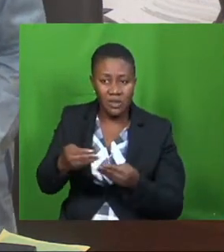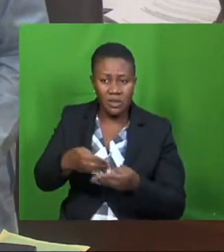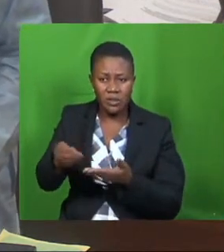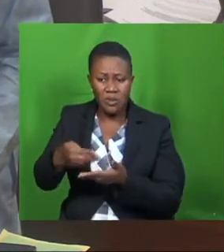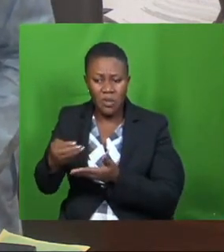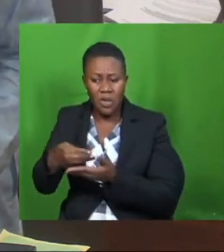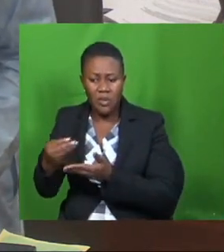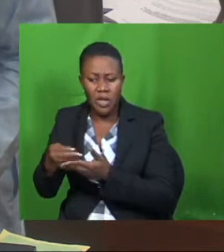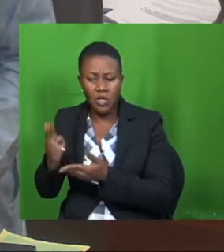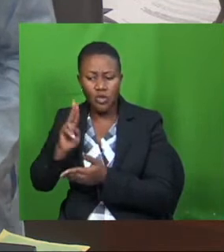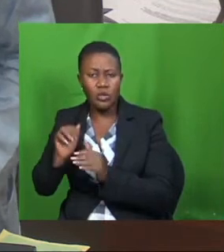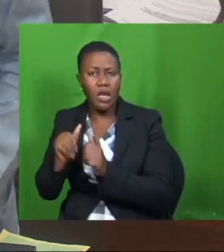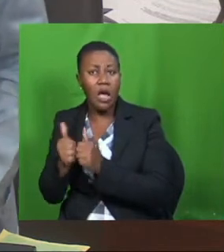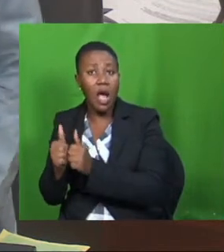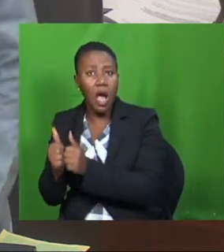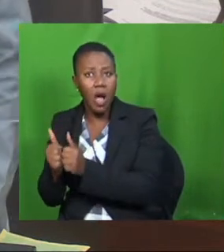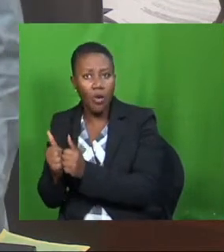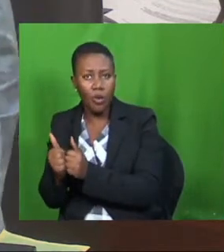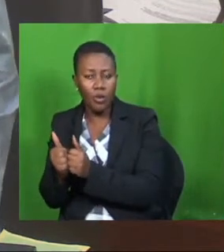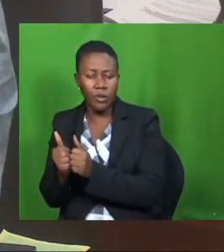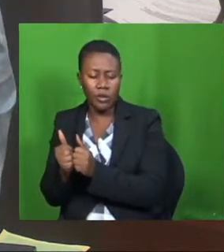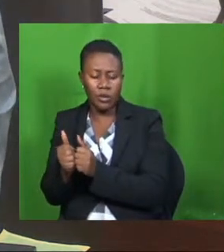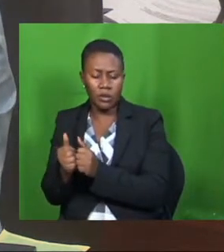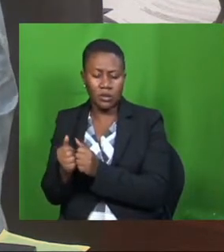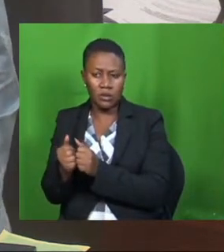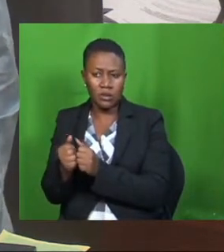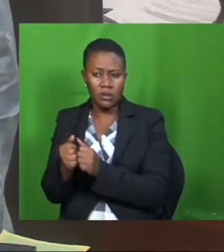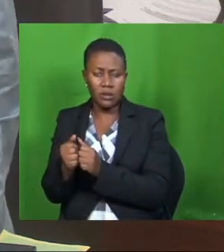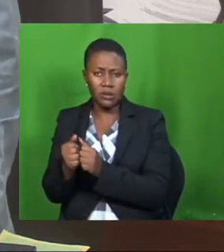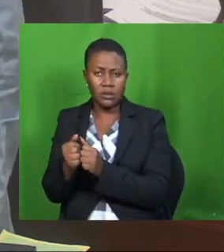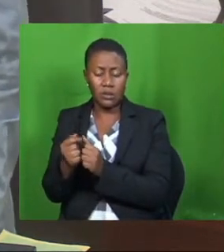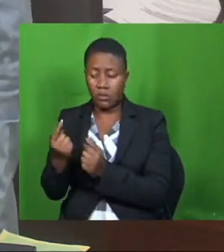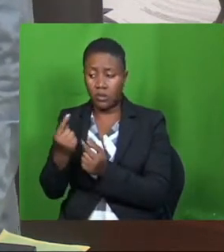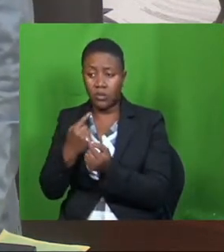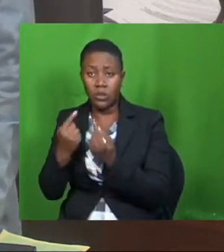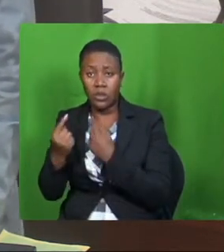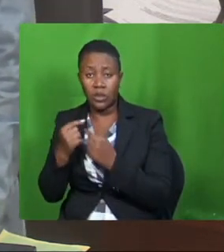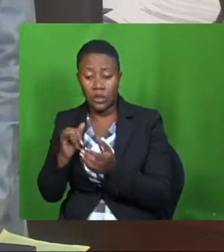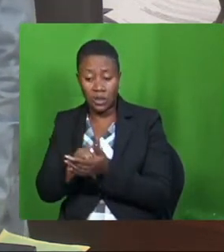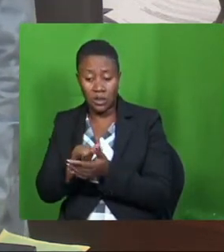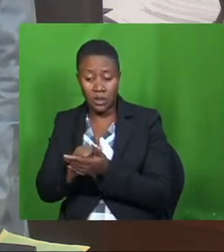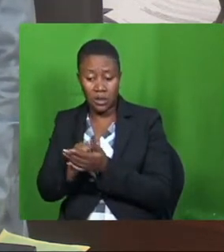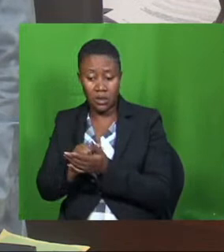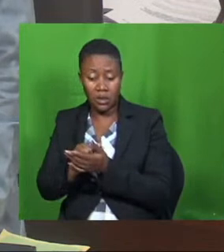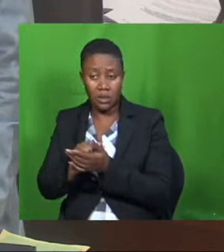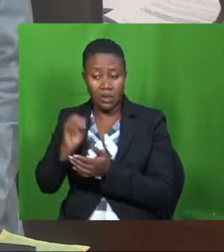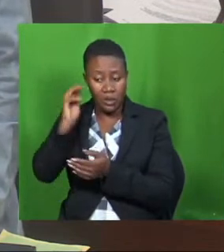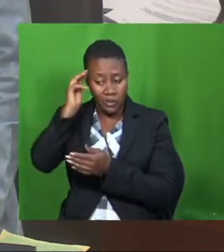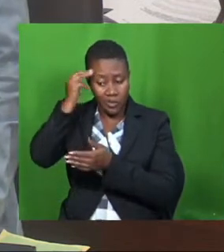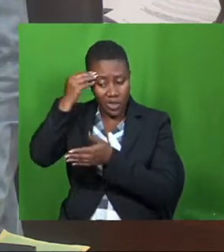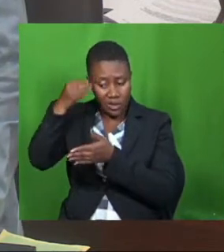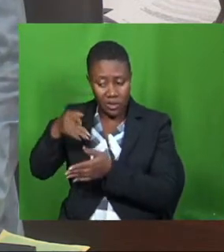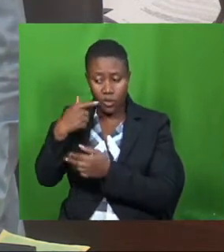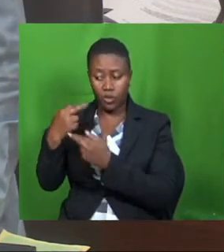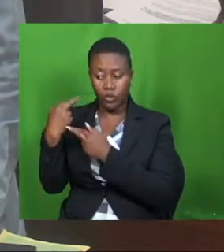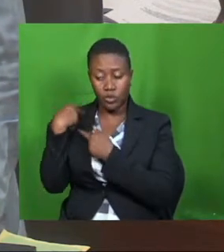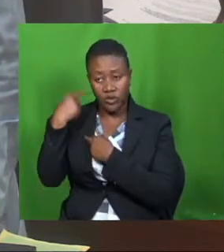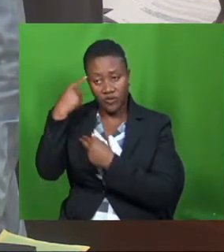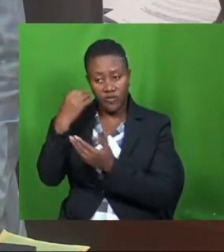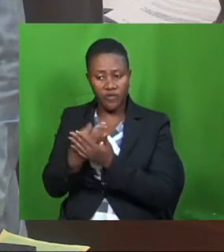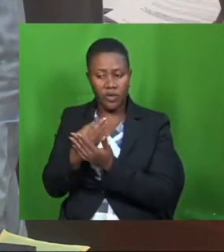should stand it down. And he can be strong somewhere, but not to the Parliament of Ghana,